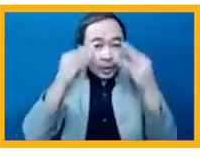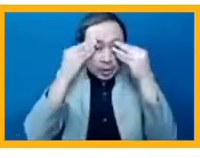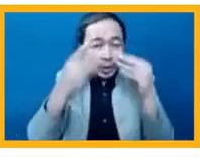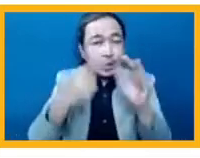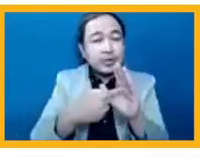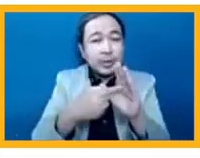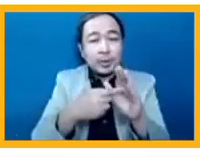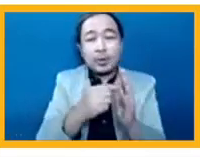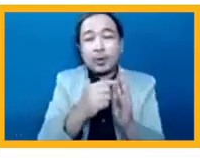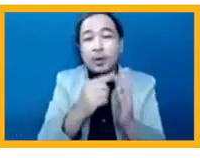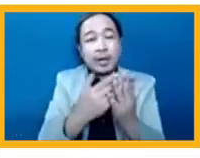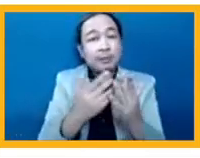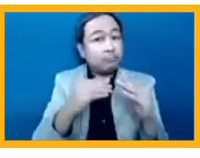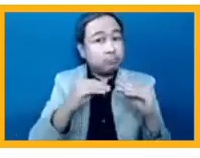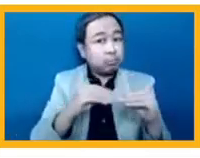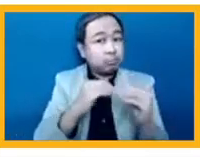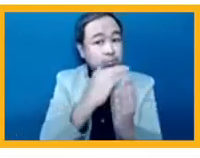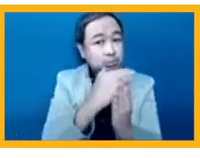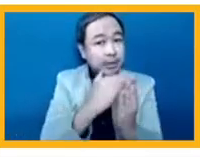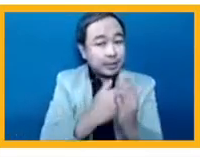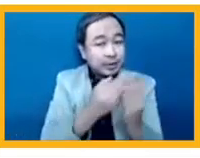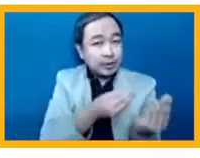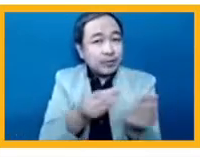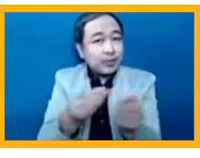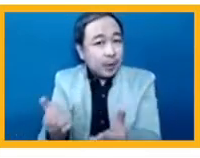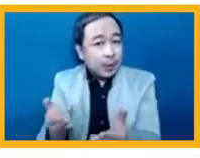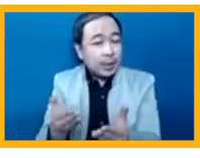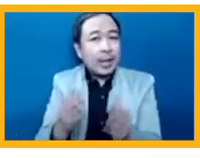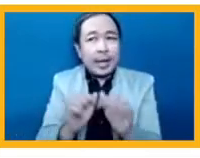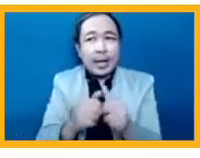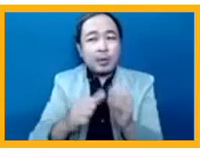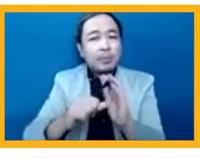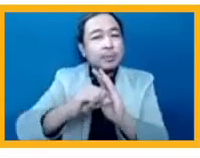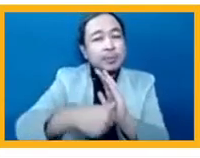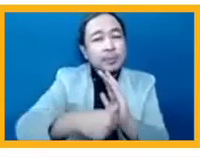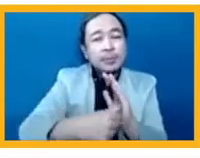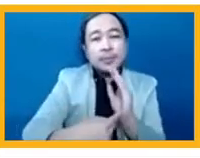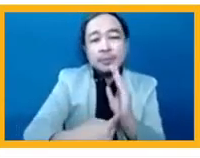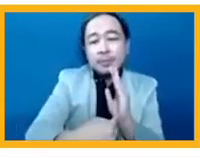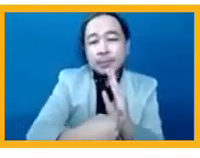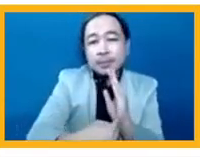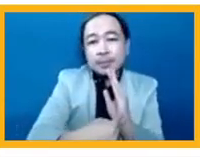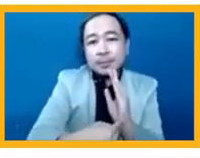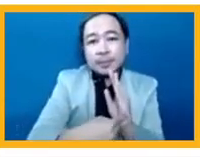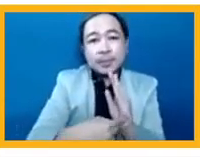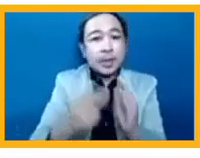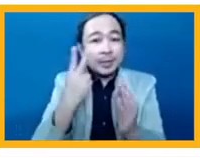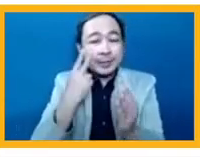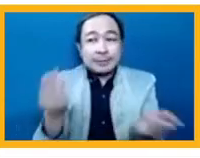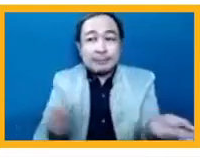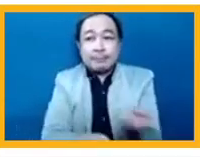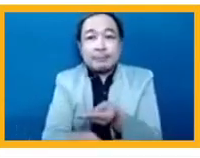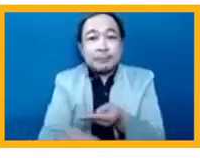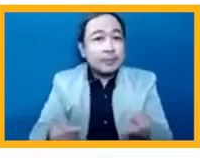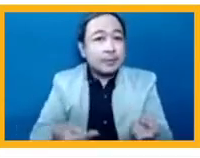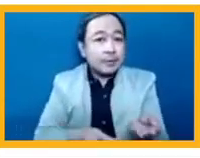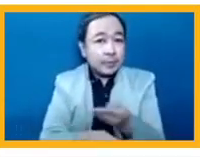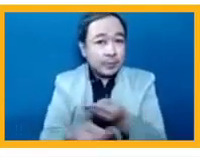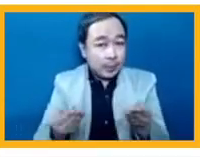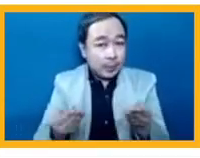and self-learning, and highlighted the potential of technology to disrupt nascent interactions like homework and doubt